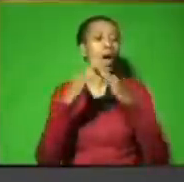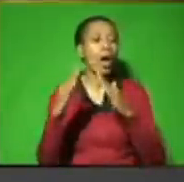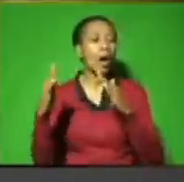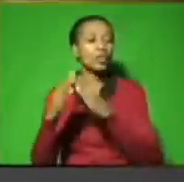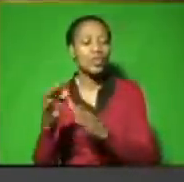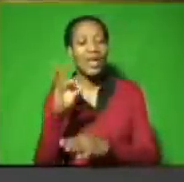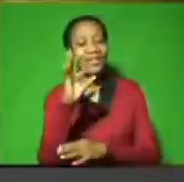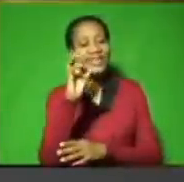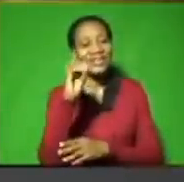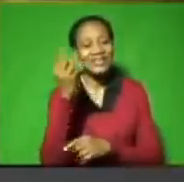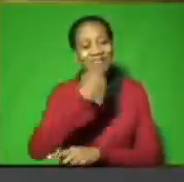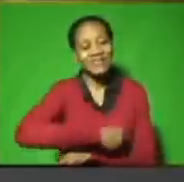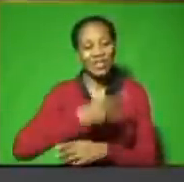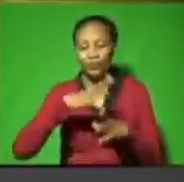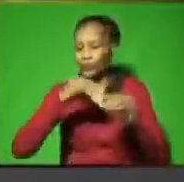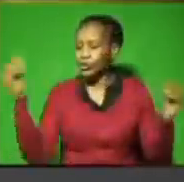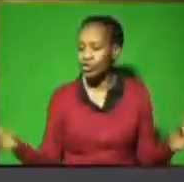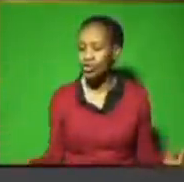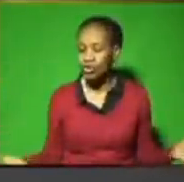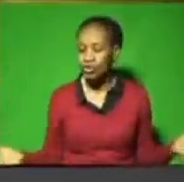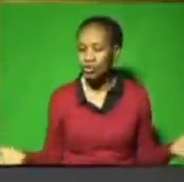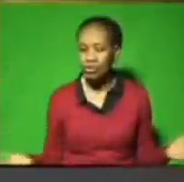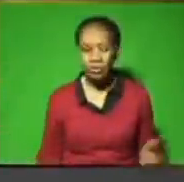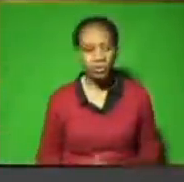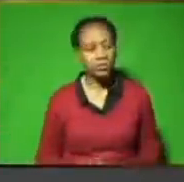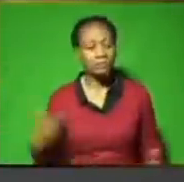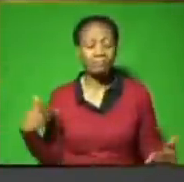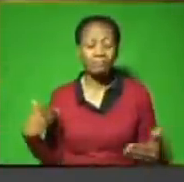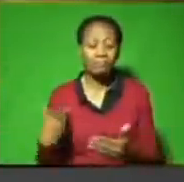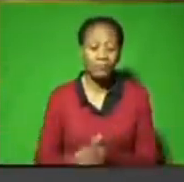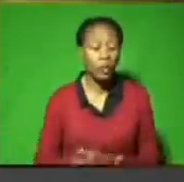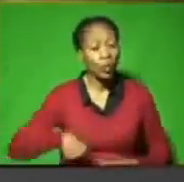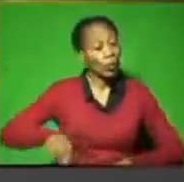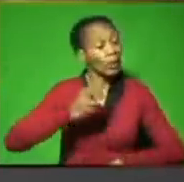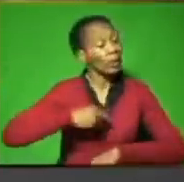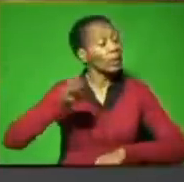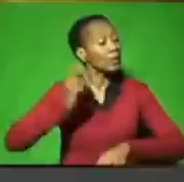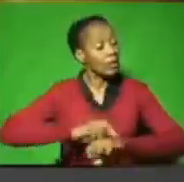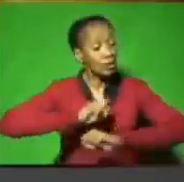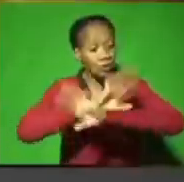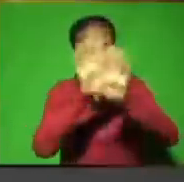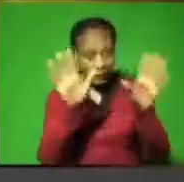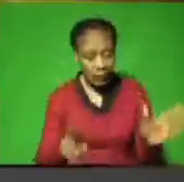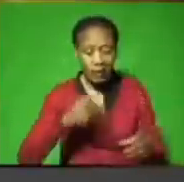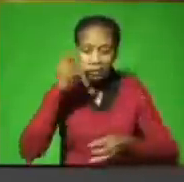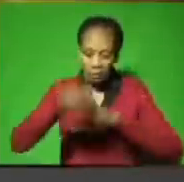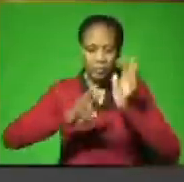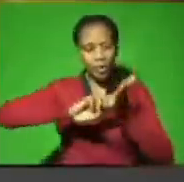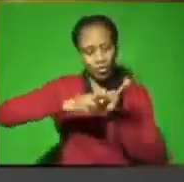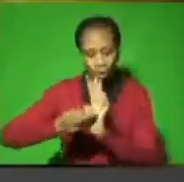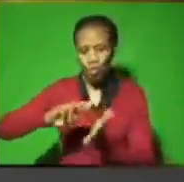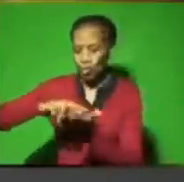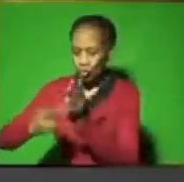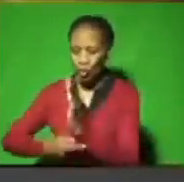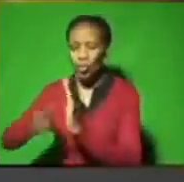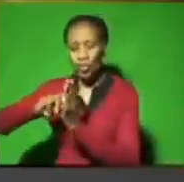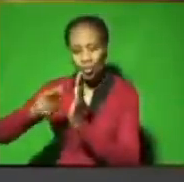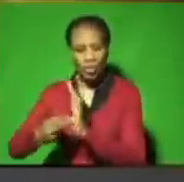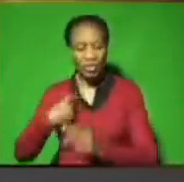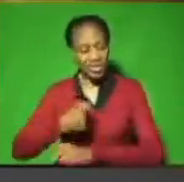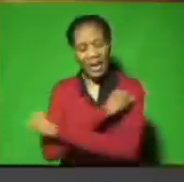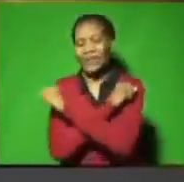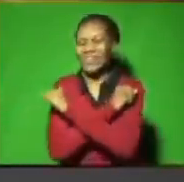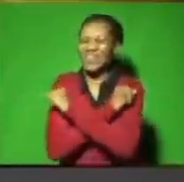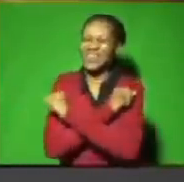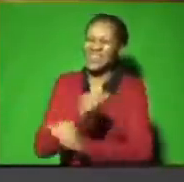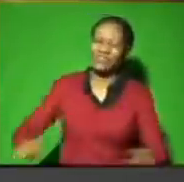30 days has gone and passed. Until we clarify the roles and intentions, we will never support this budget